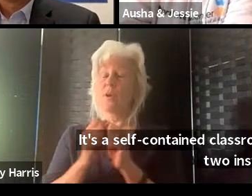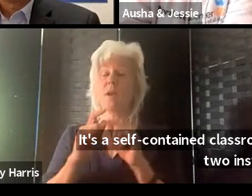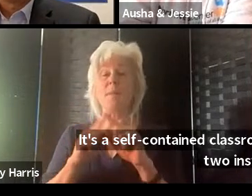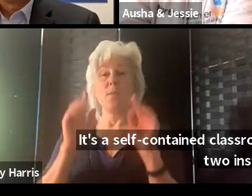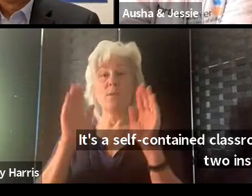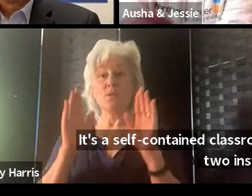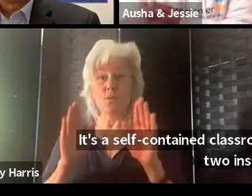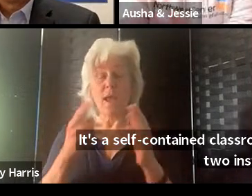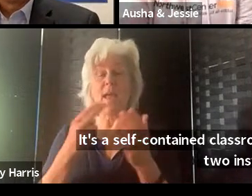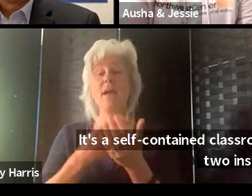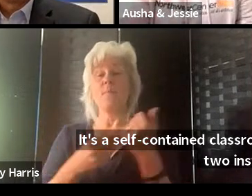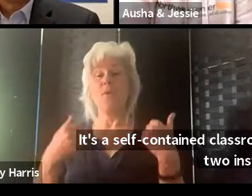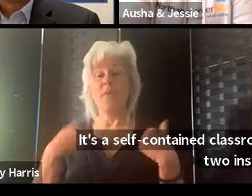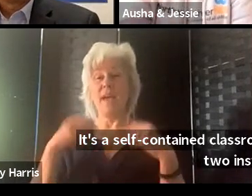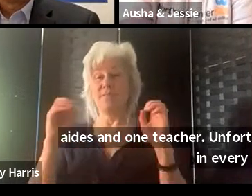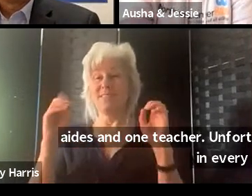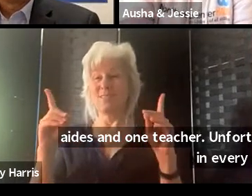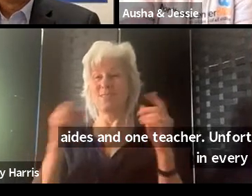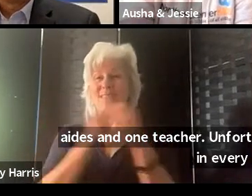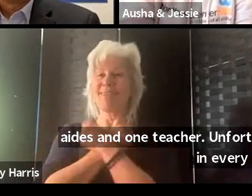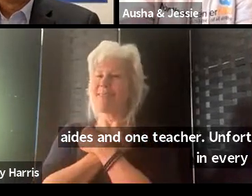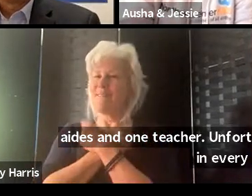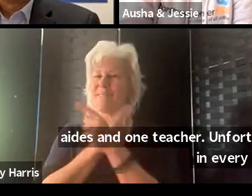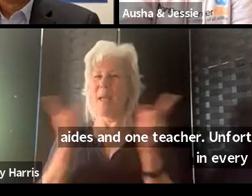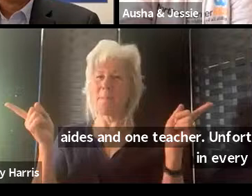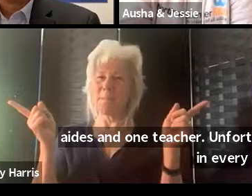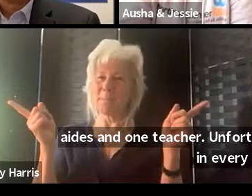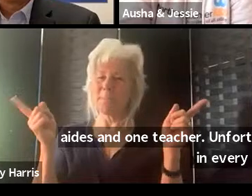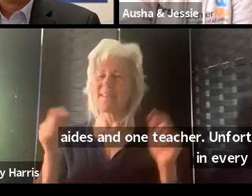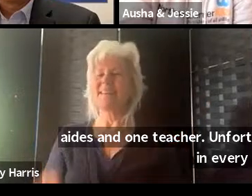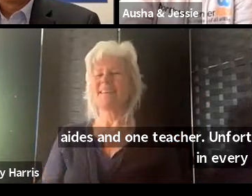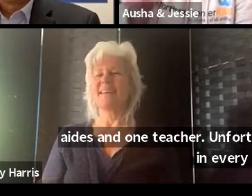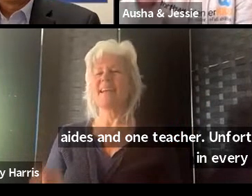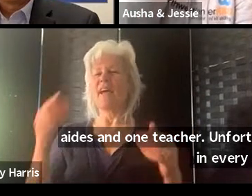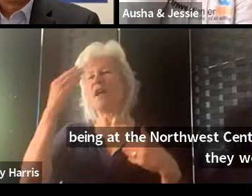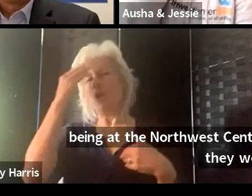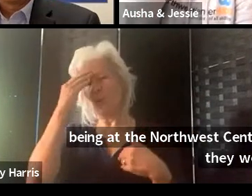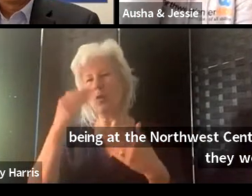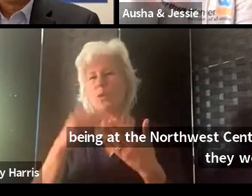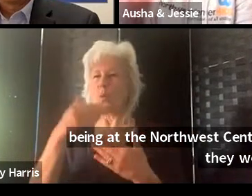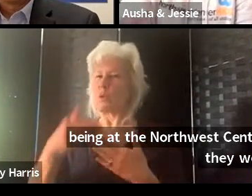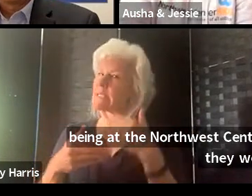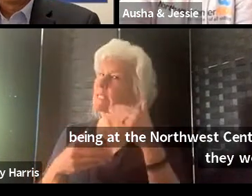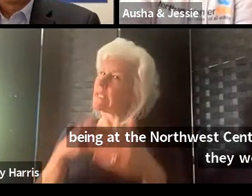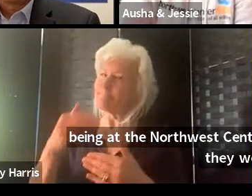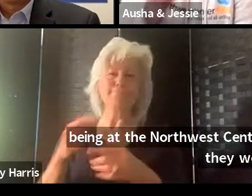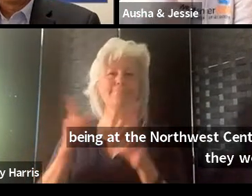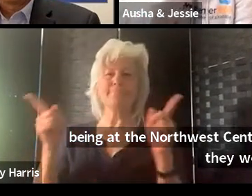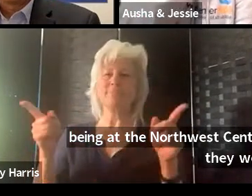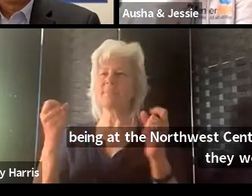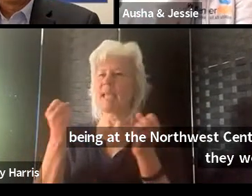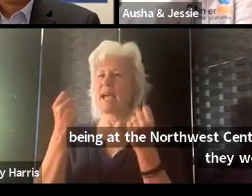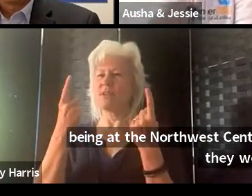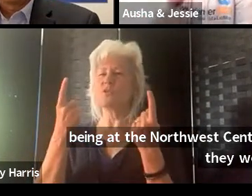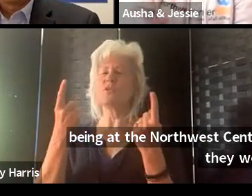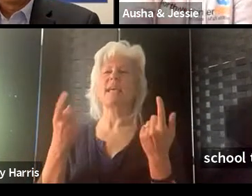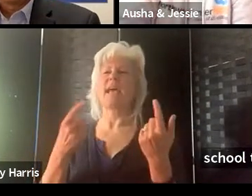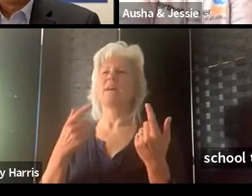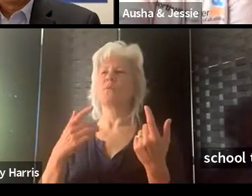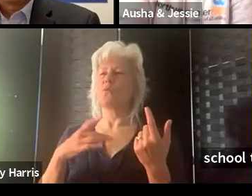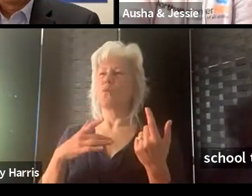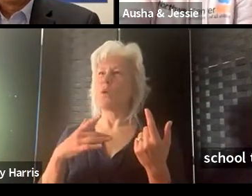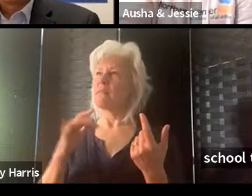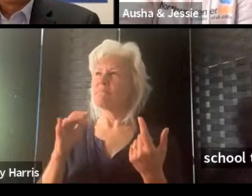great. They both had teachers that loved them. They knew the routine. They understood the things of what it was like to go to